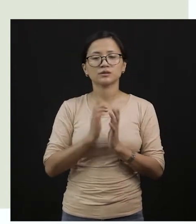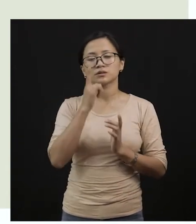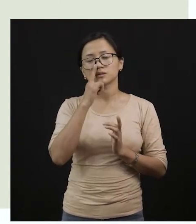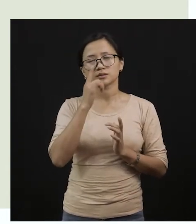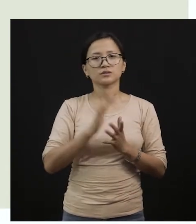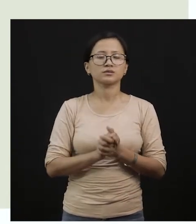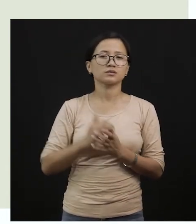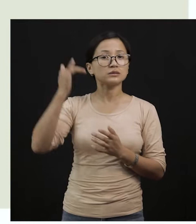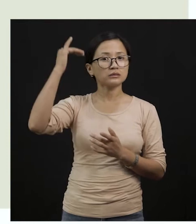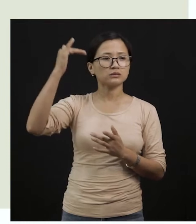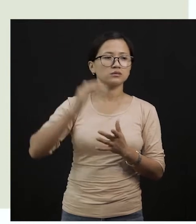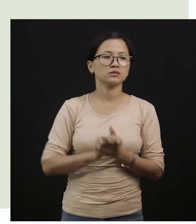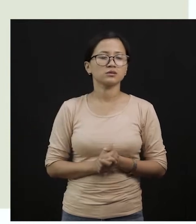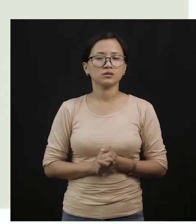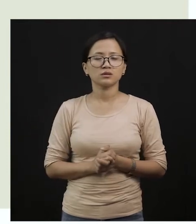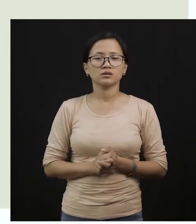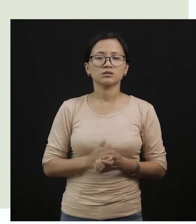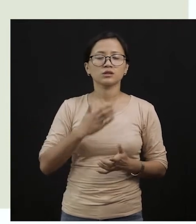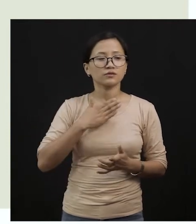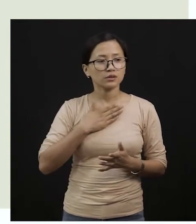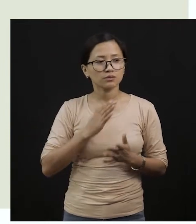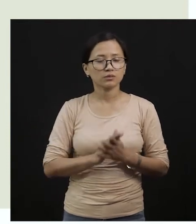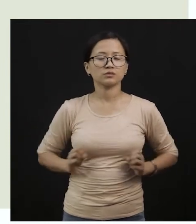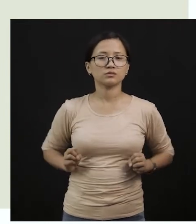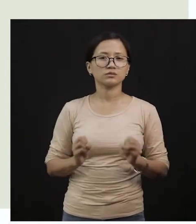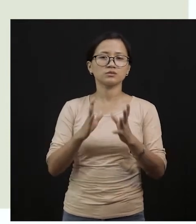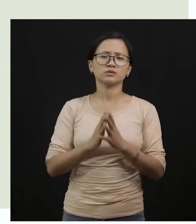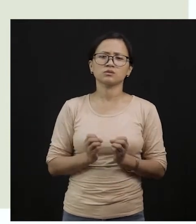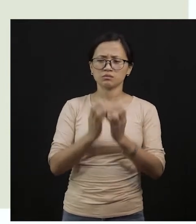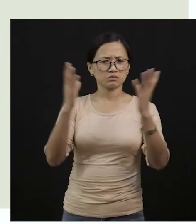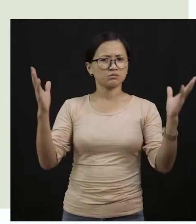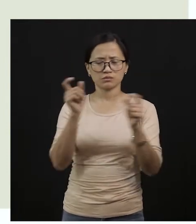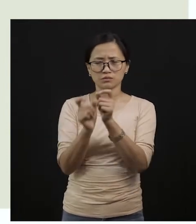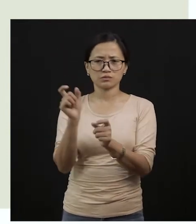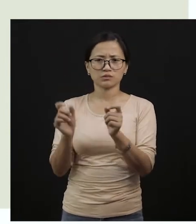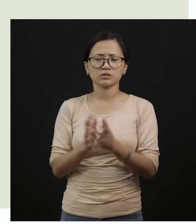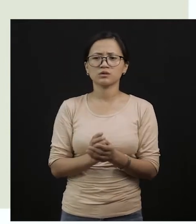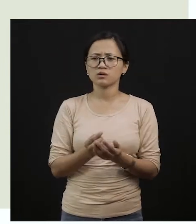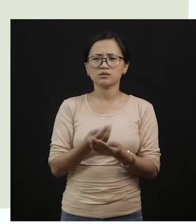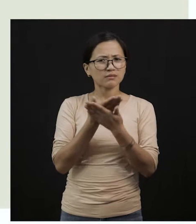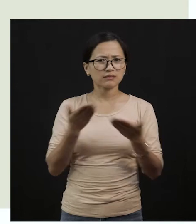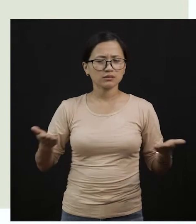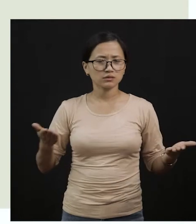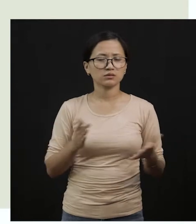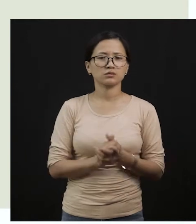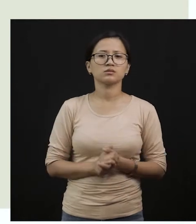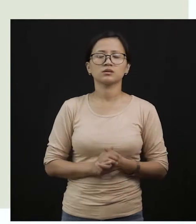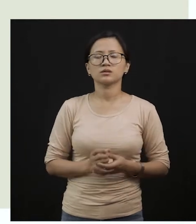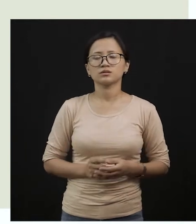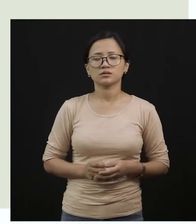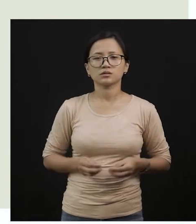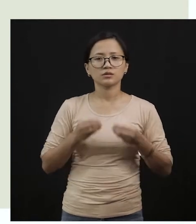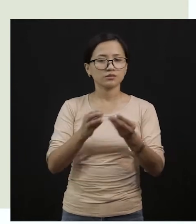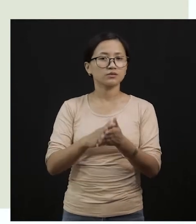very humble beginning. Humble beginning means there were not many people, there were not much of the facilities, but she still gave her